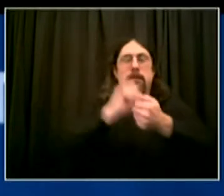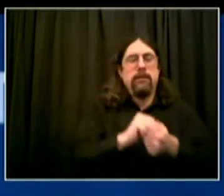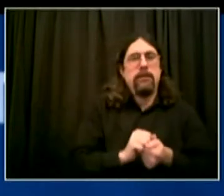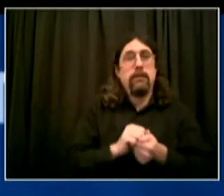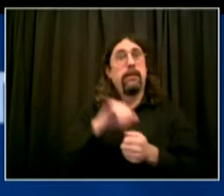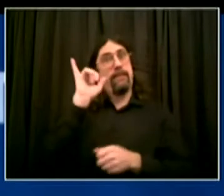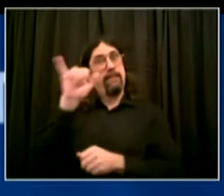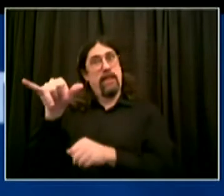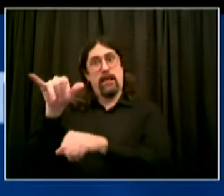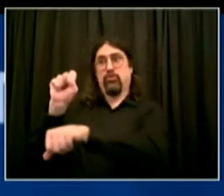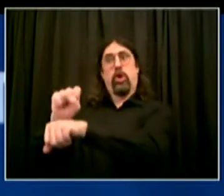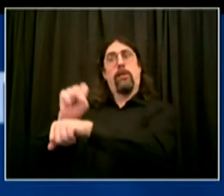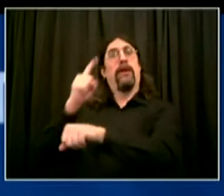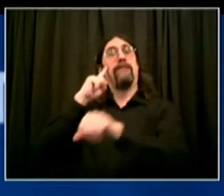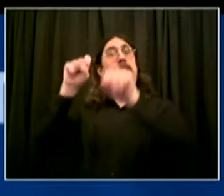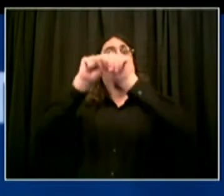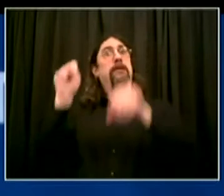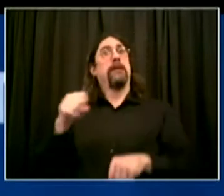in the community.